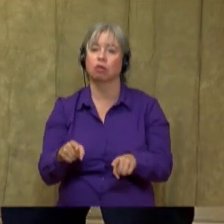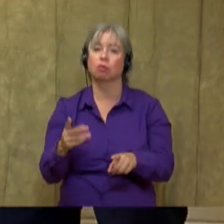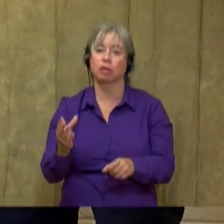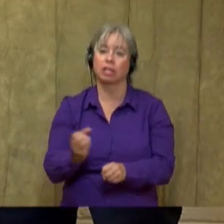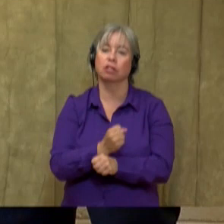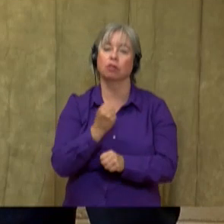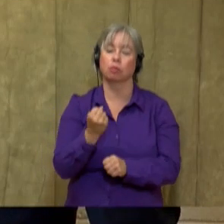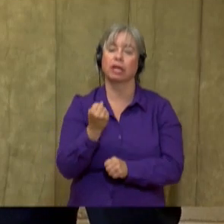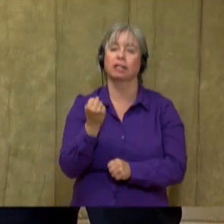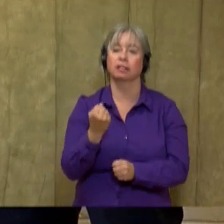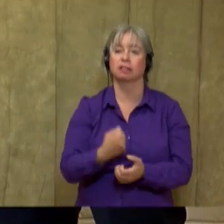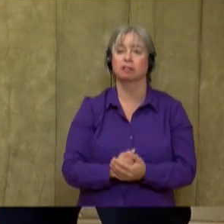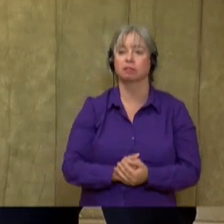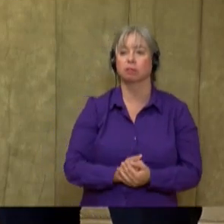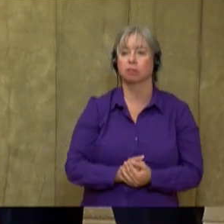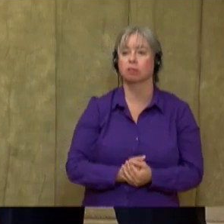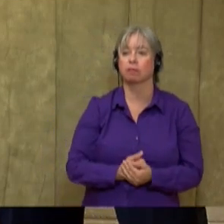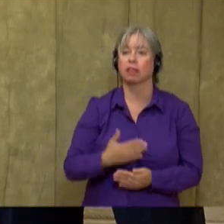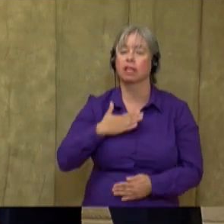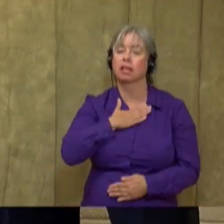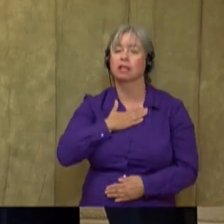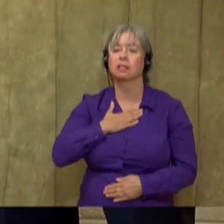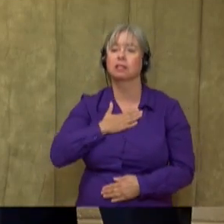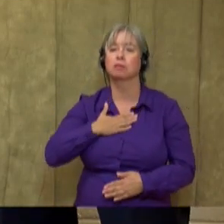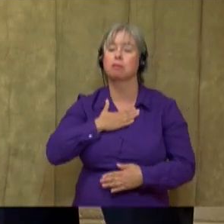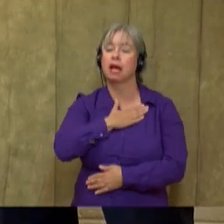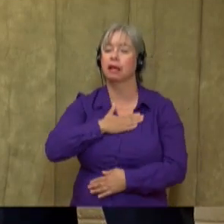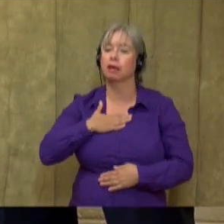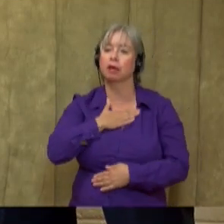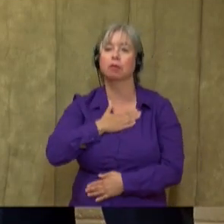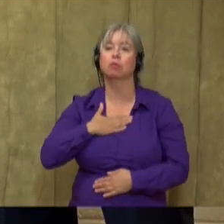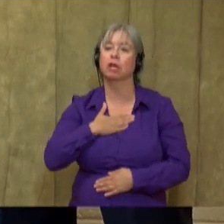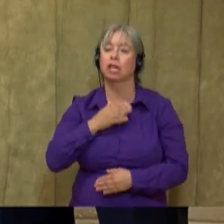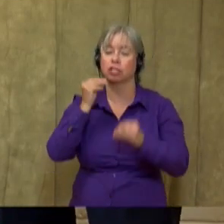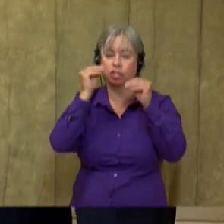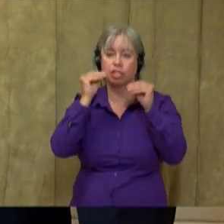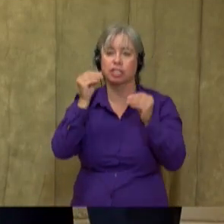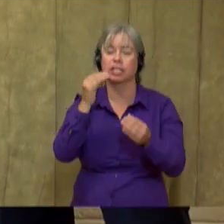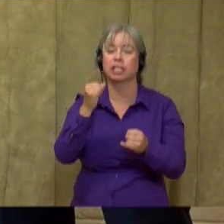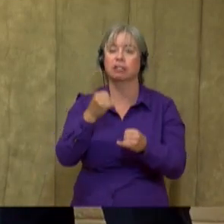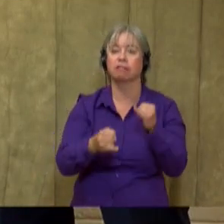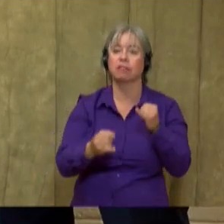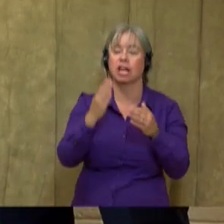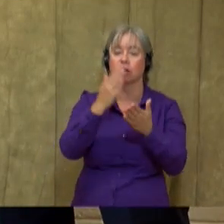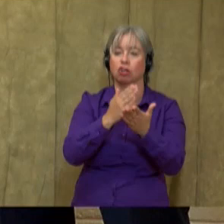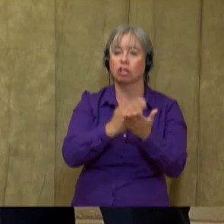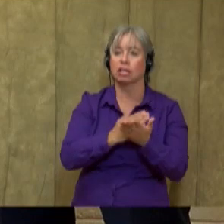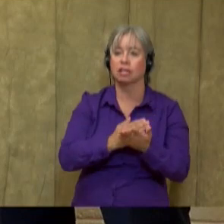have been finalized. It's been my pleasure teaching you this final lesson. I hope you all have a great summer.